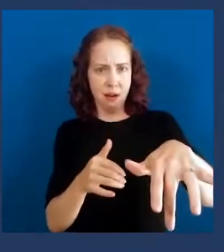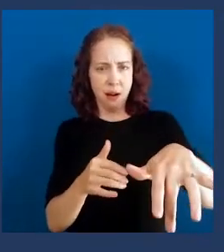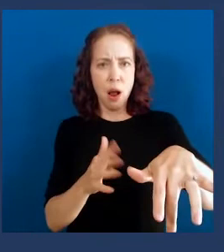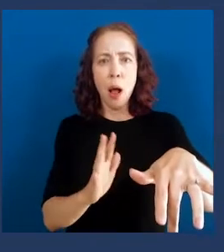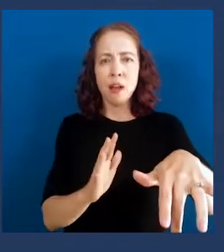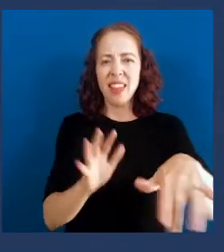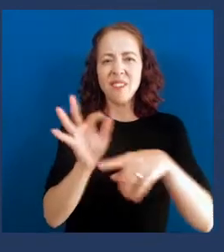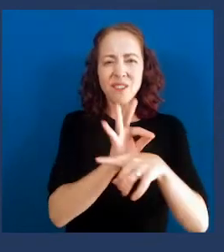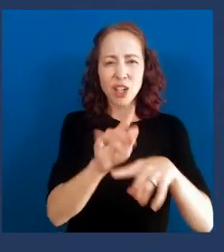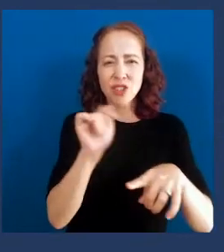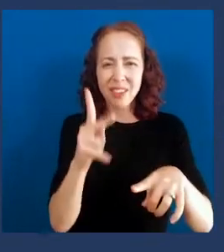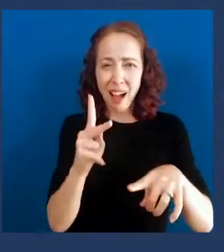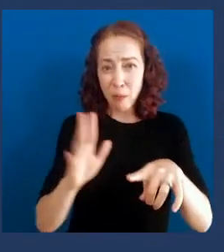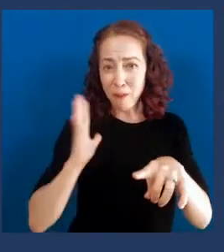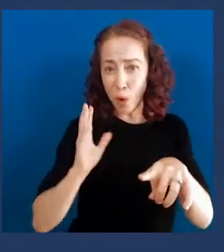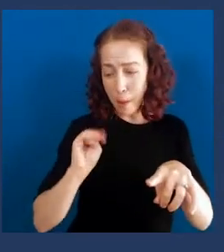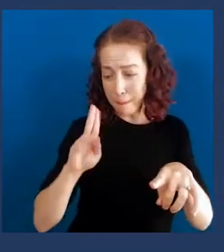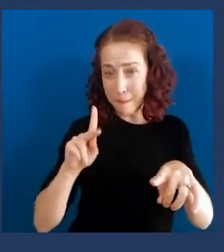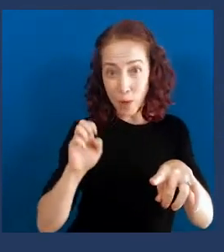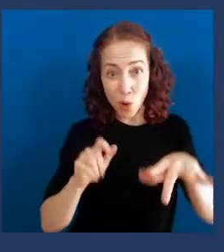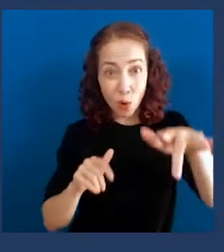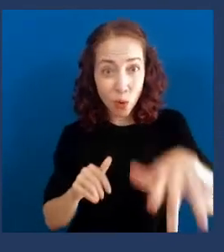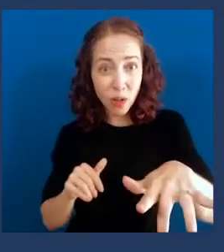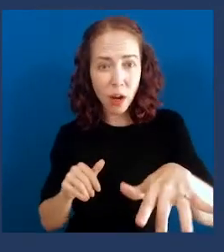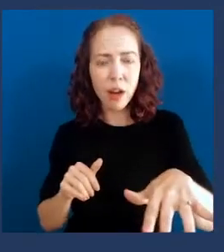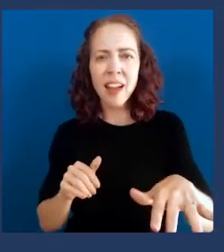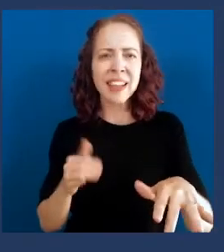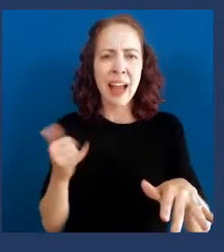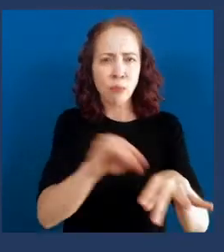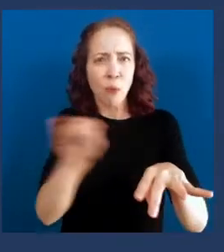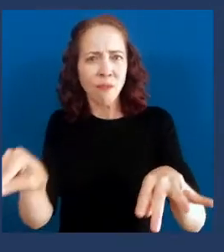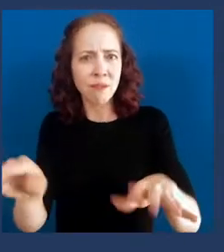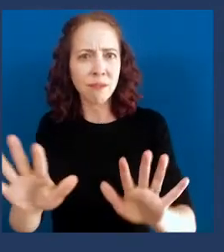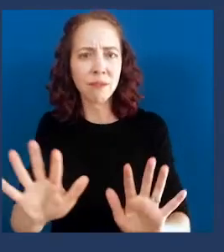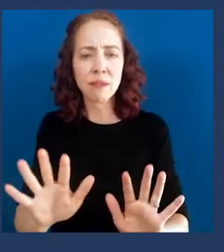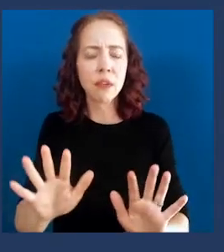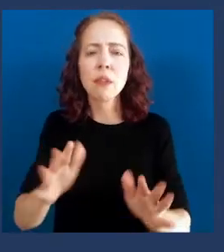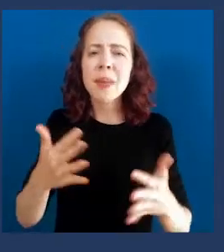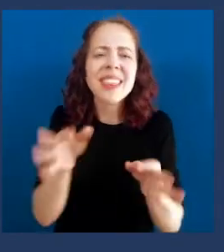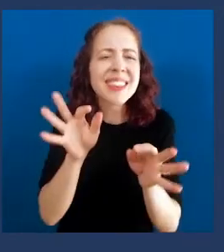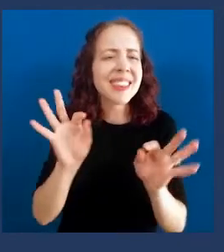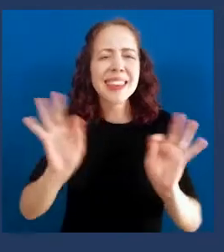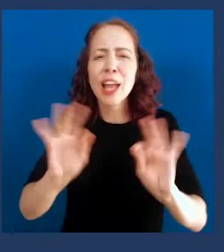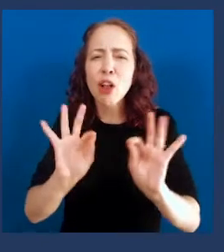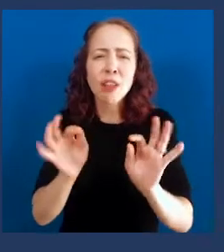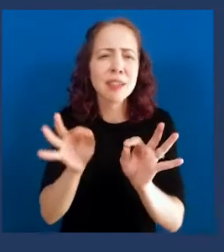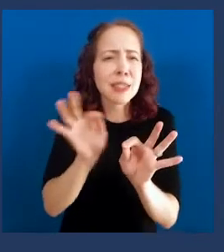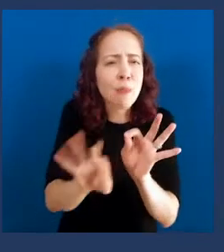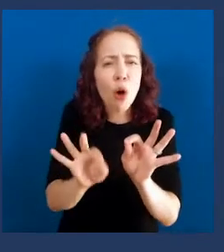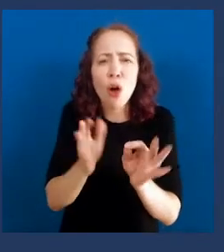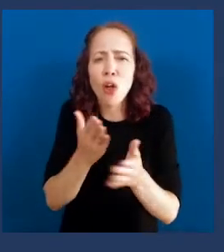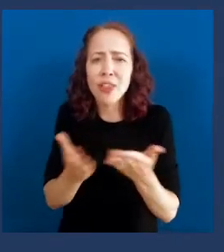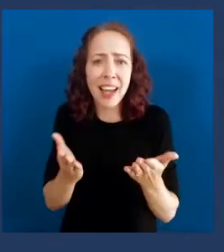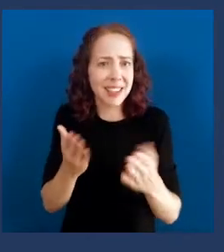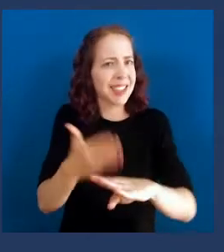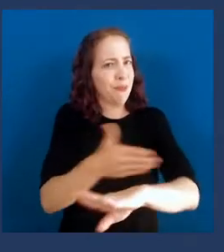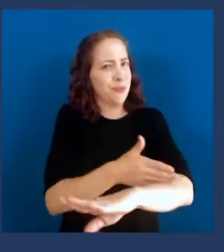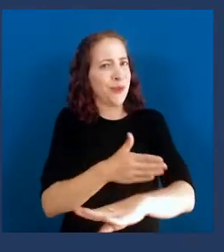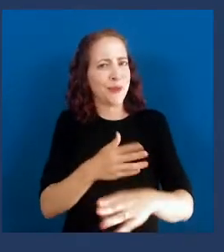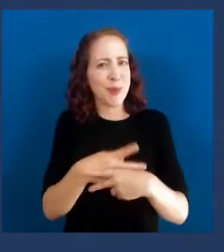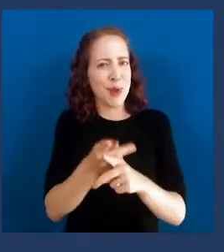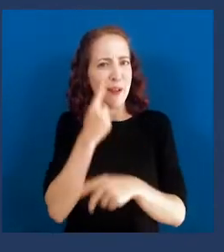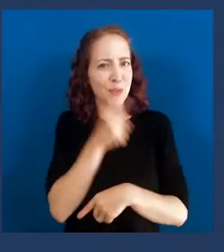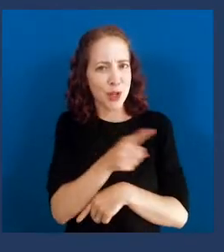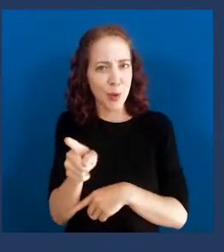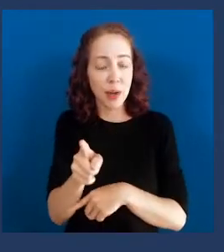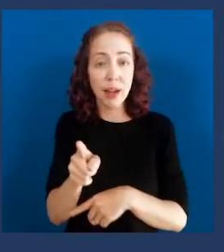where mute was, and moved it, adding it to the hit. It's so critical for us to make sure those little small things happen to make the